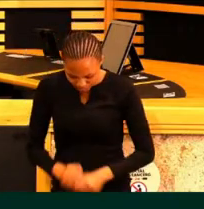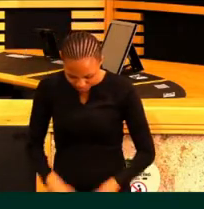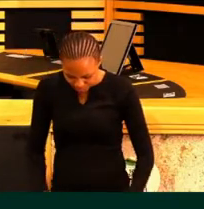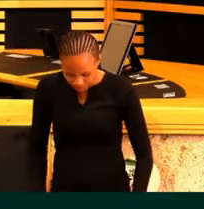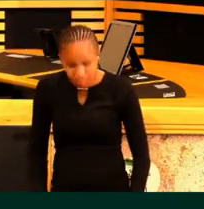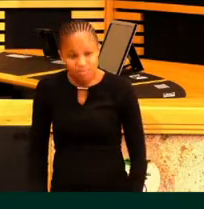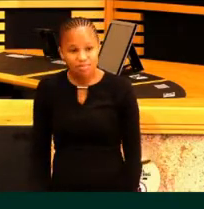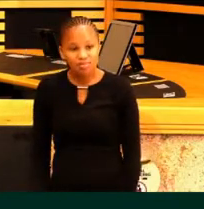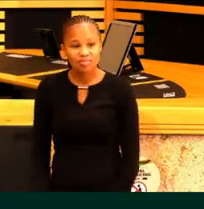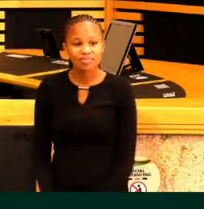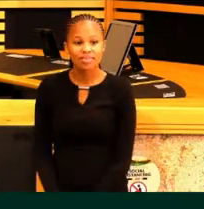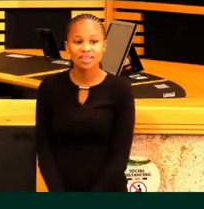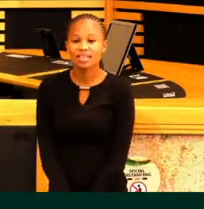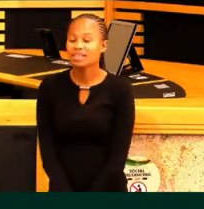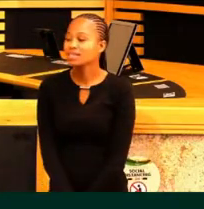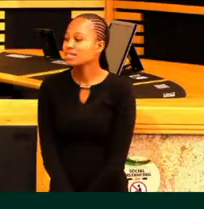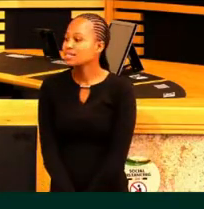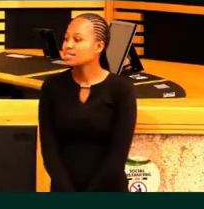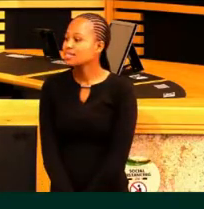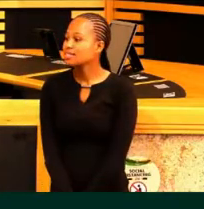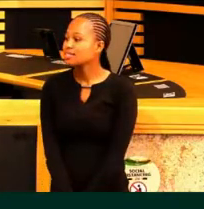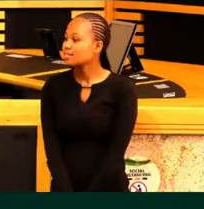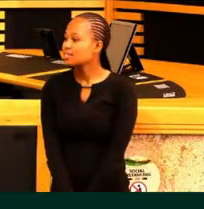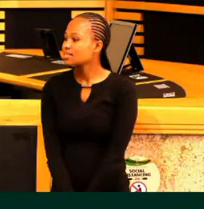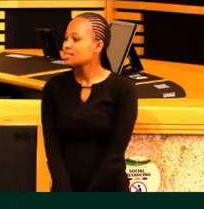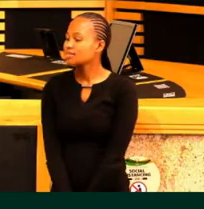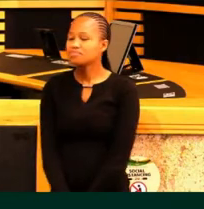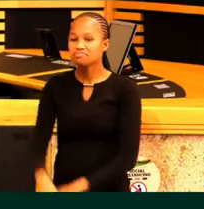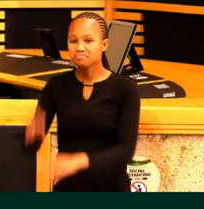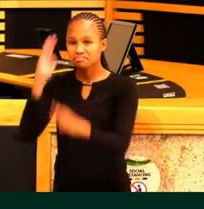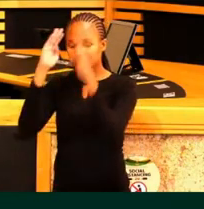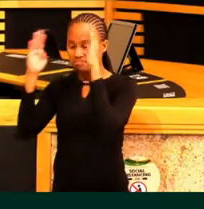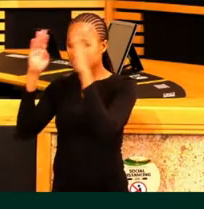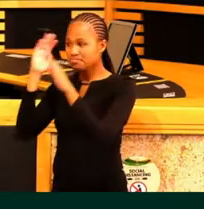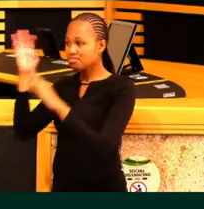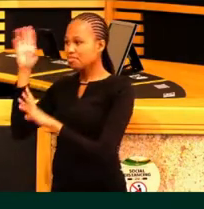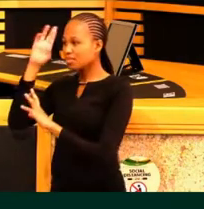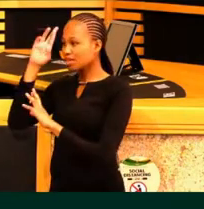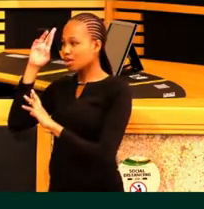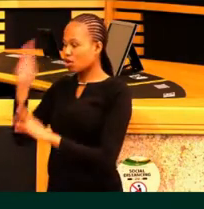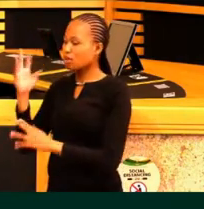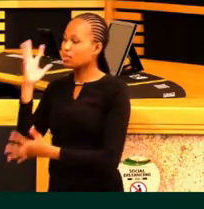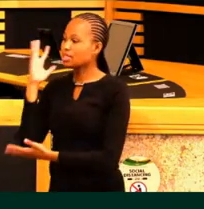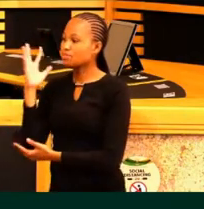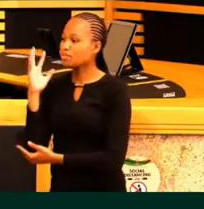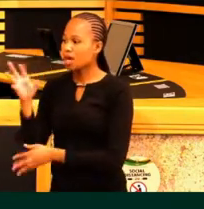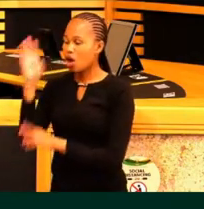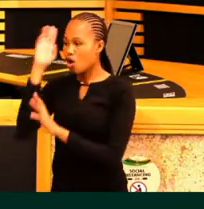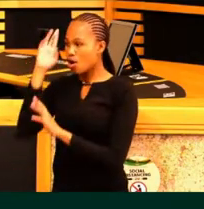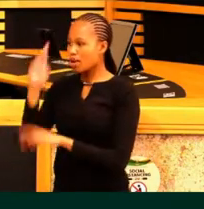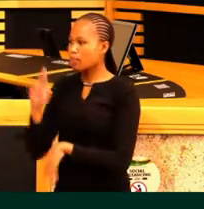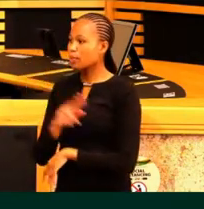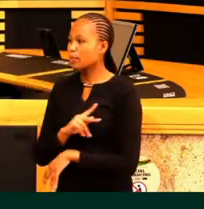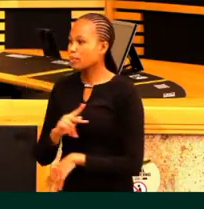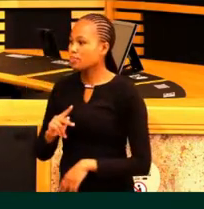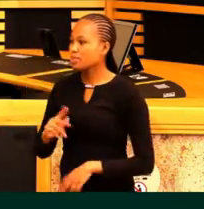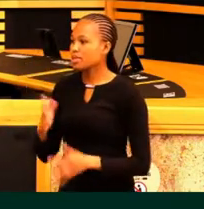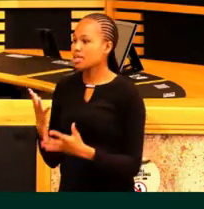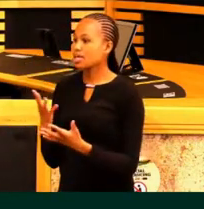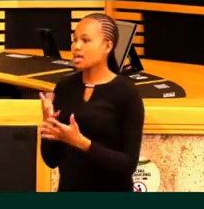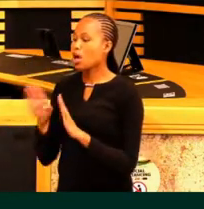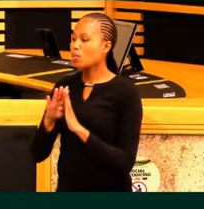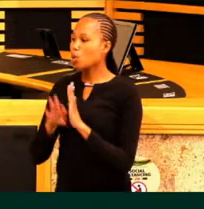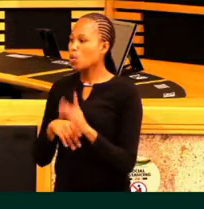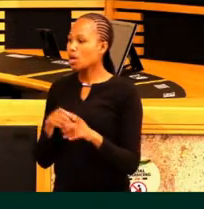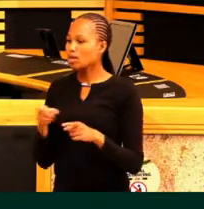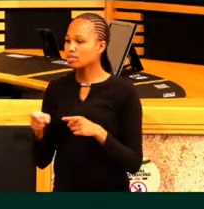much um greetings to honorable speaker honorable Premiere uh the program director